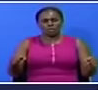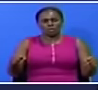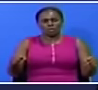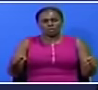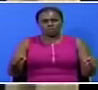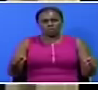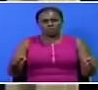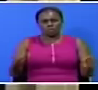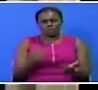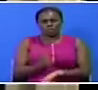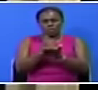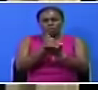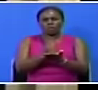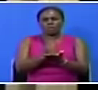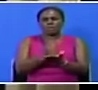those affected.